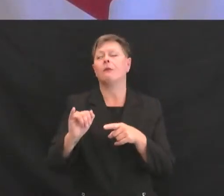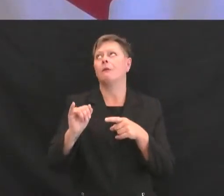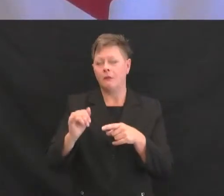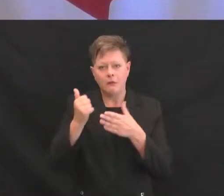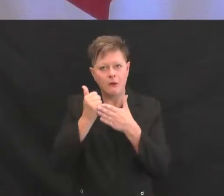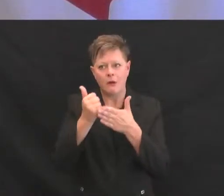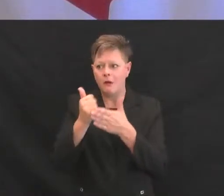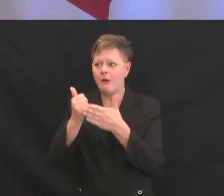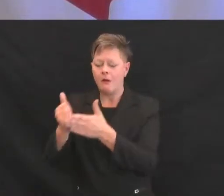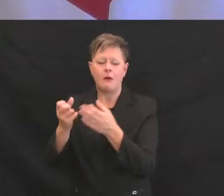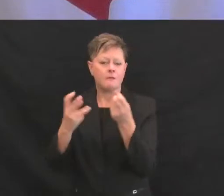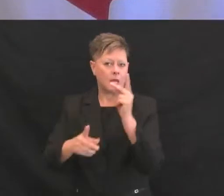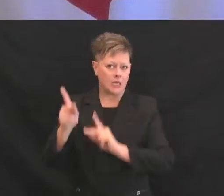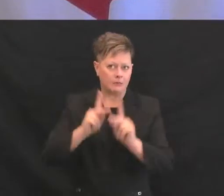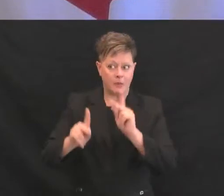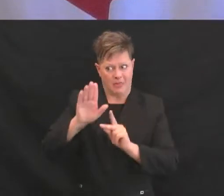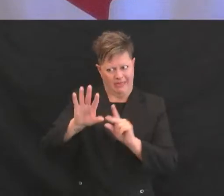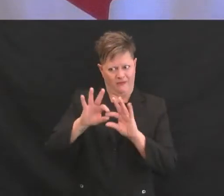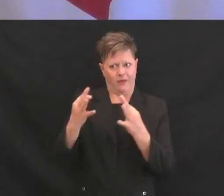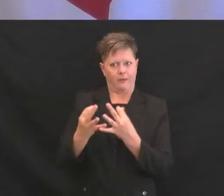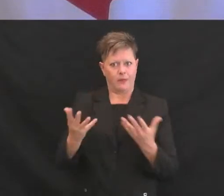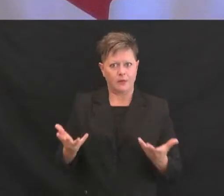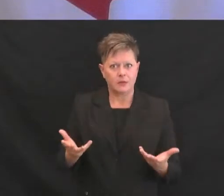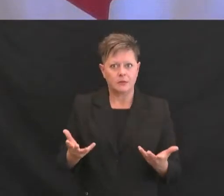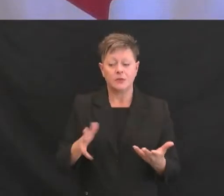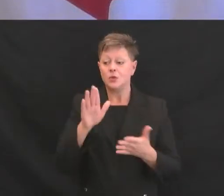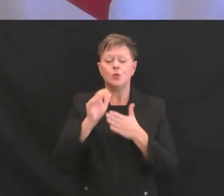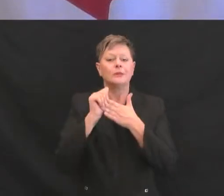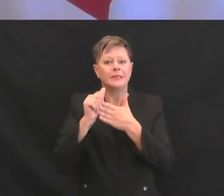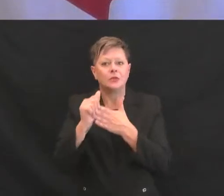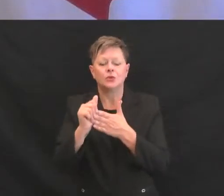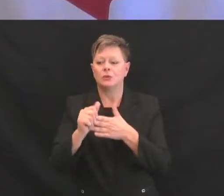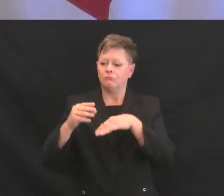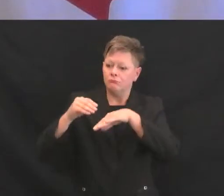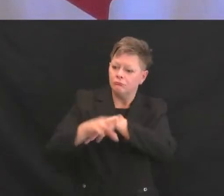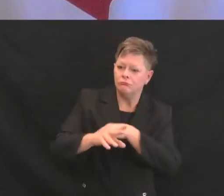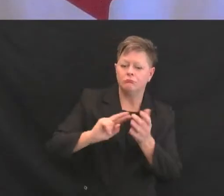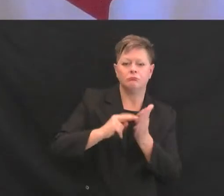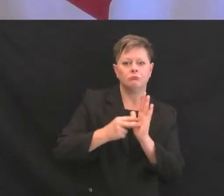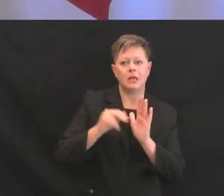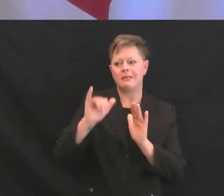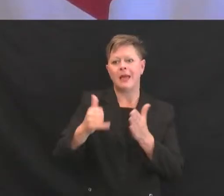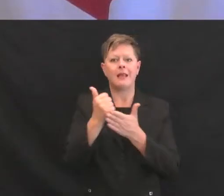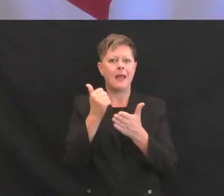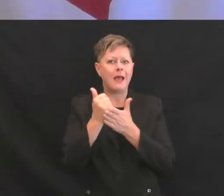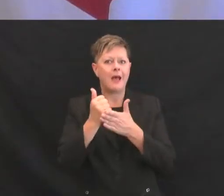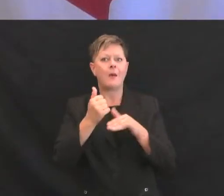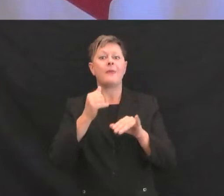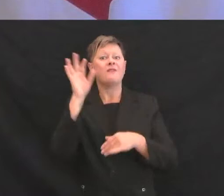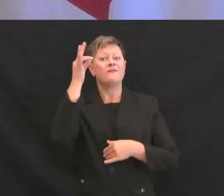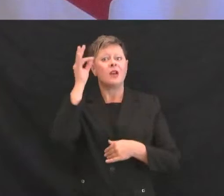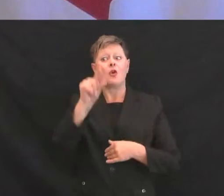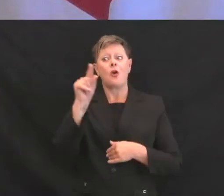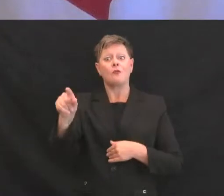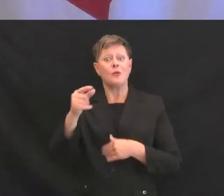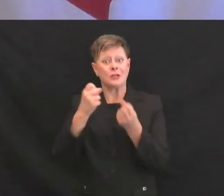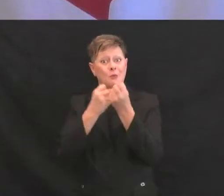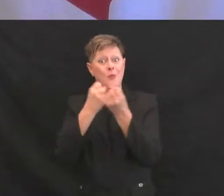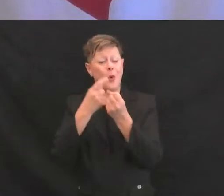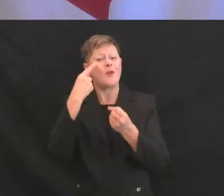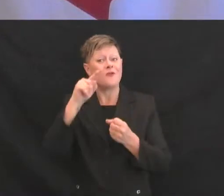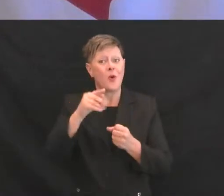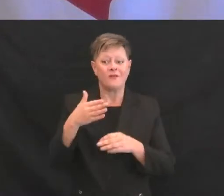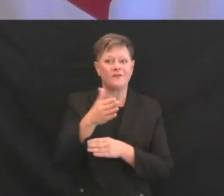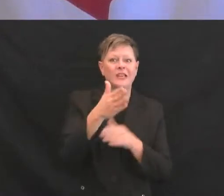in their lives. Your leadership and influence were instrumental in securing federal government support for fish harvesters